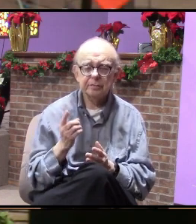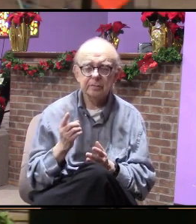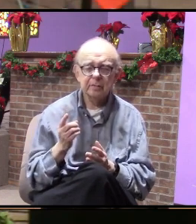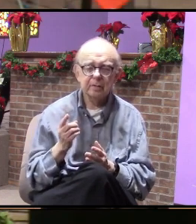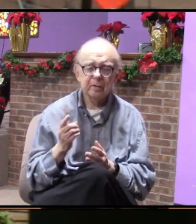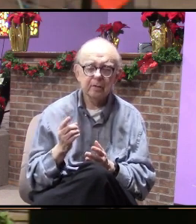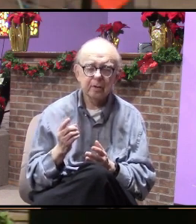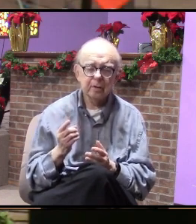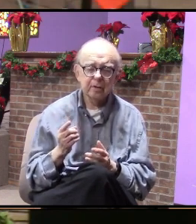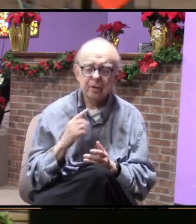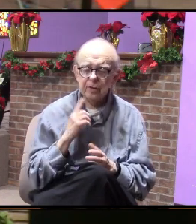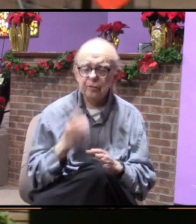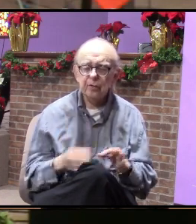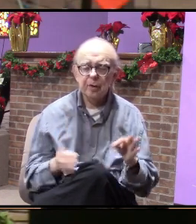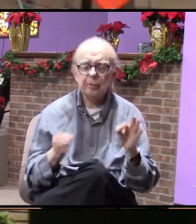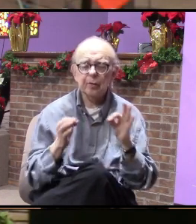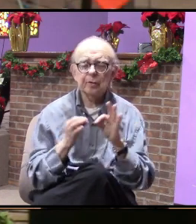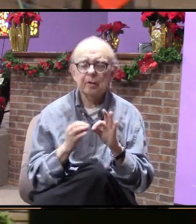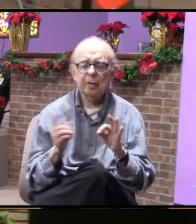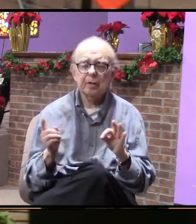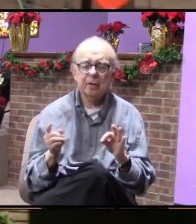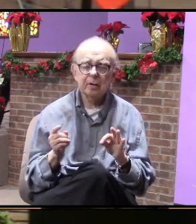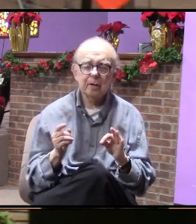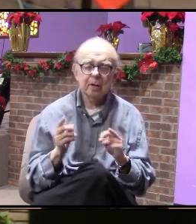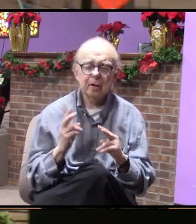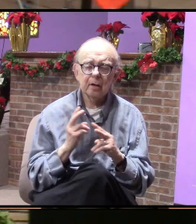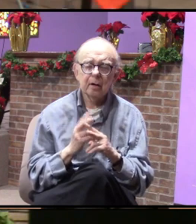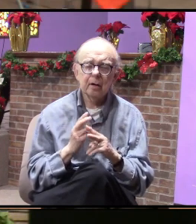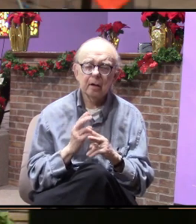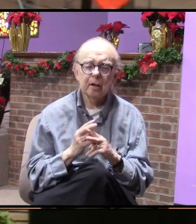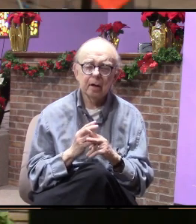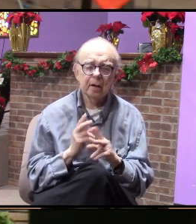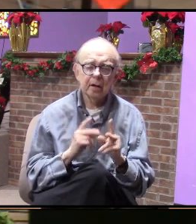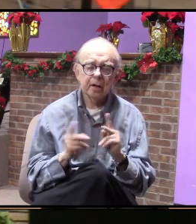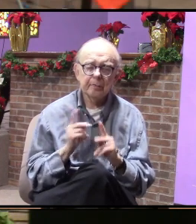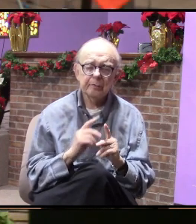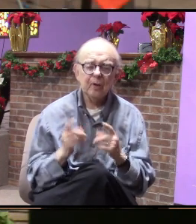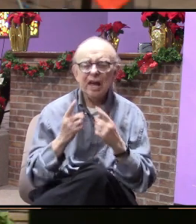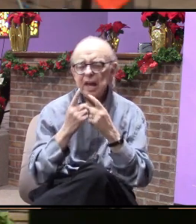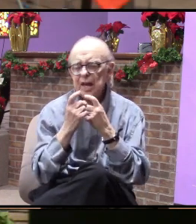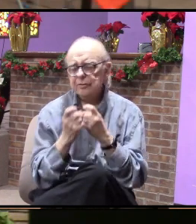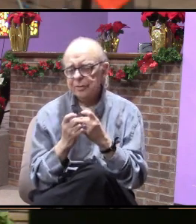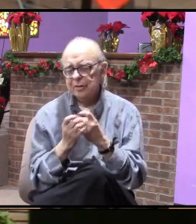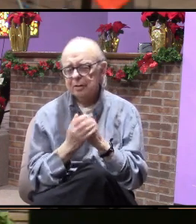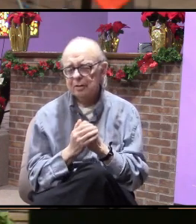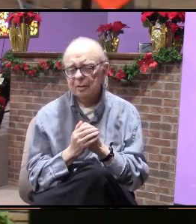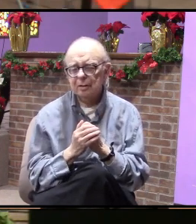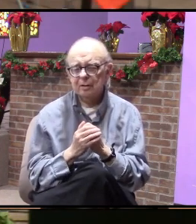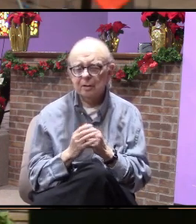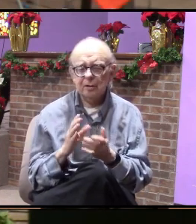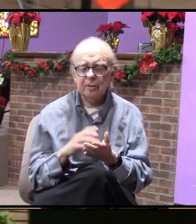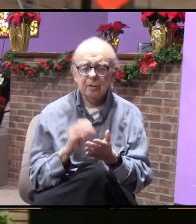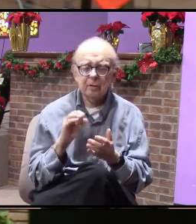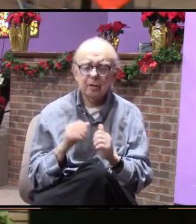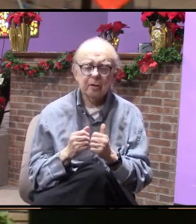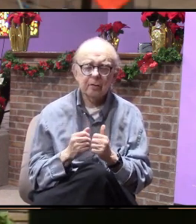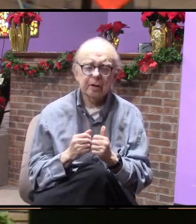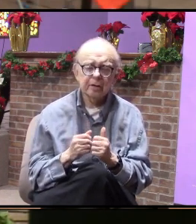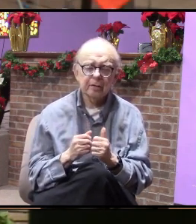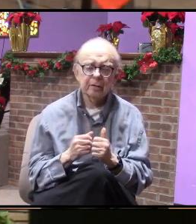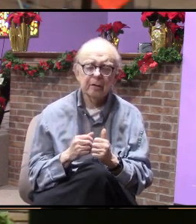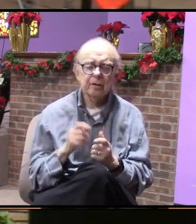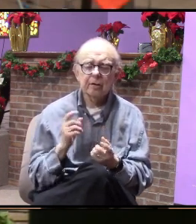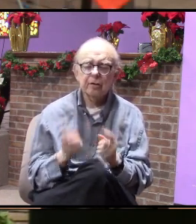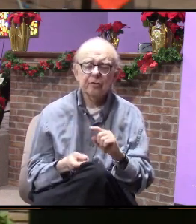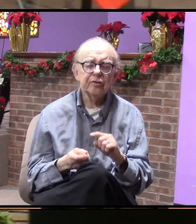understands the very importance of keeping people interested and learning how to